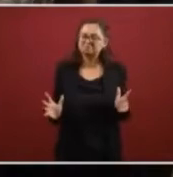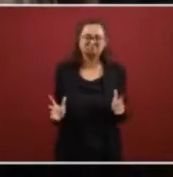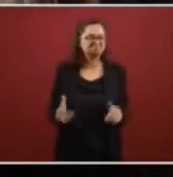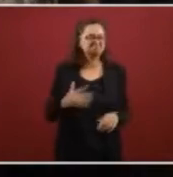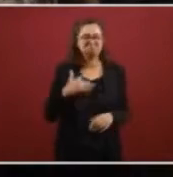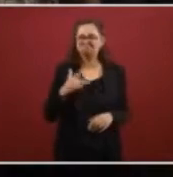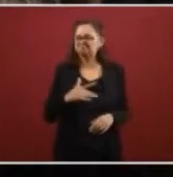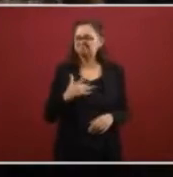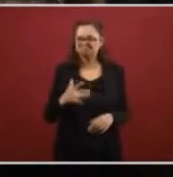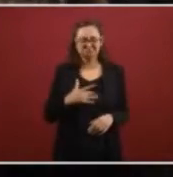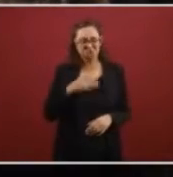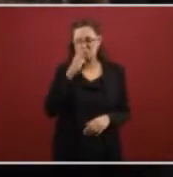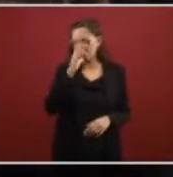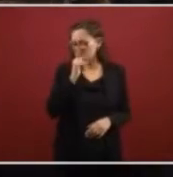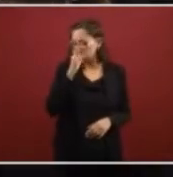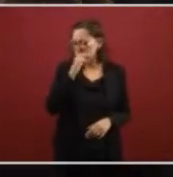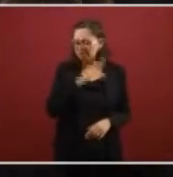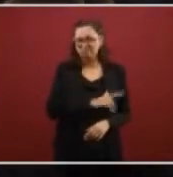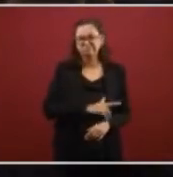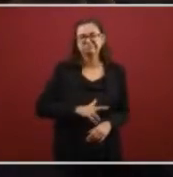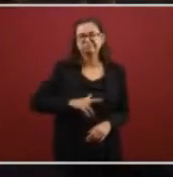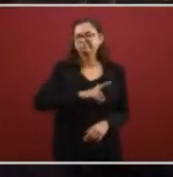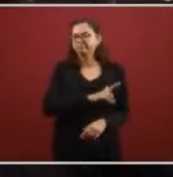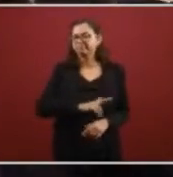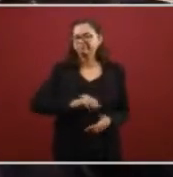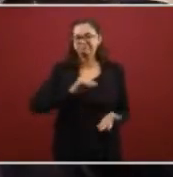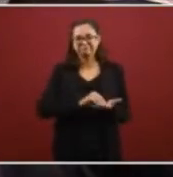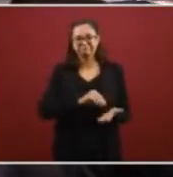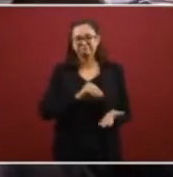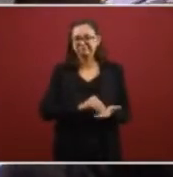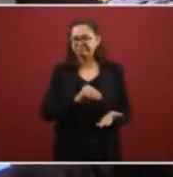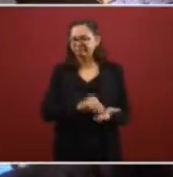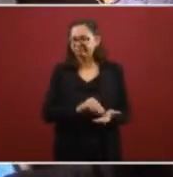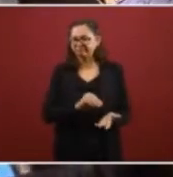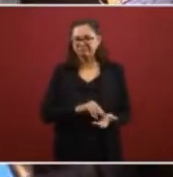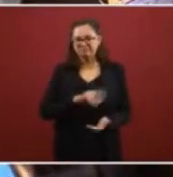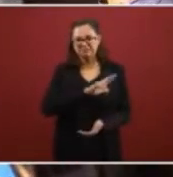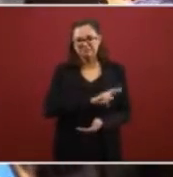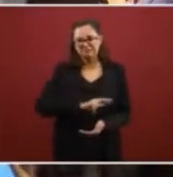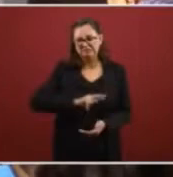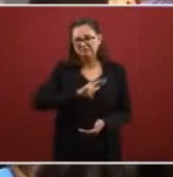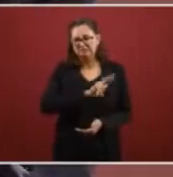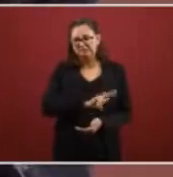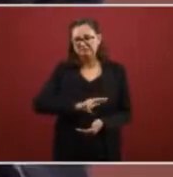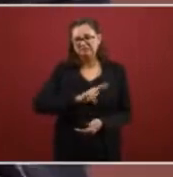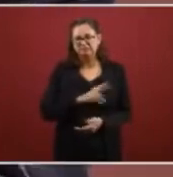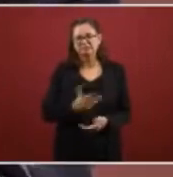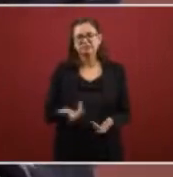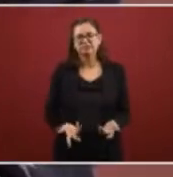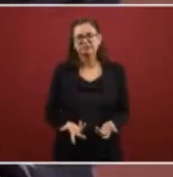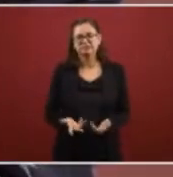So let's suppose that it's hard for us, that it's very hard work